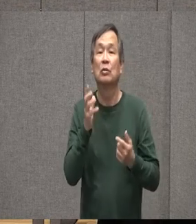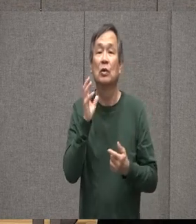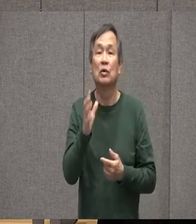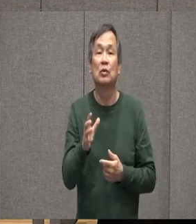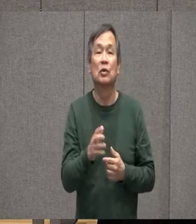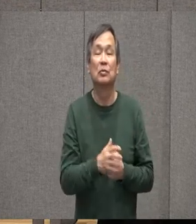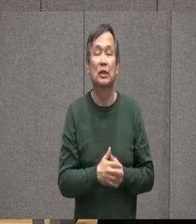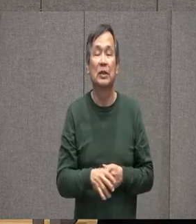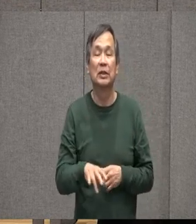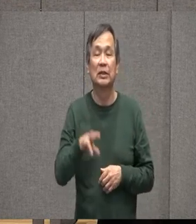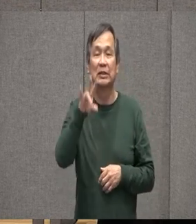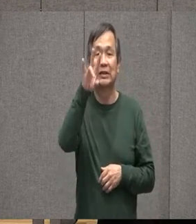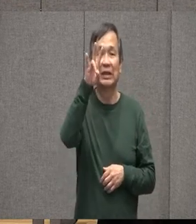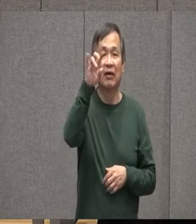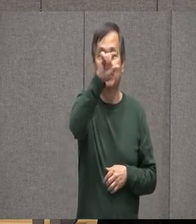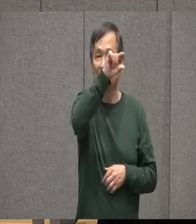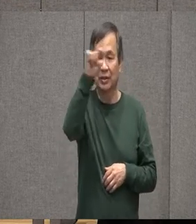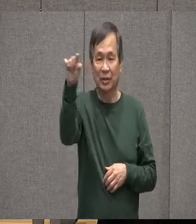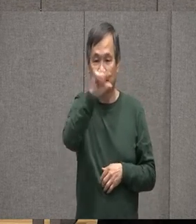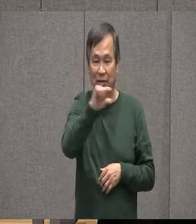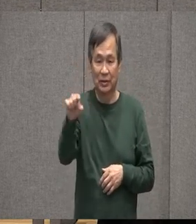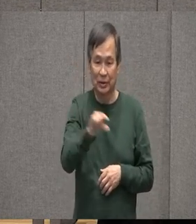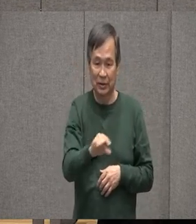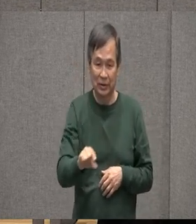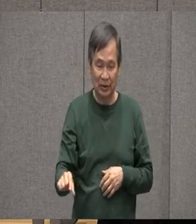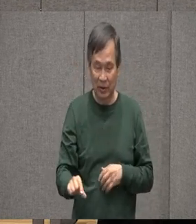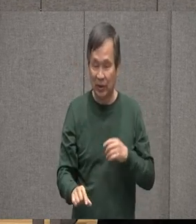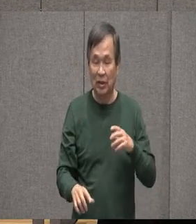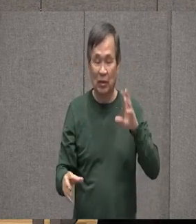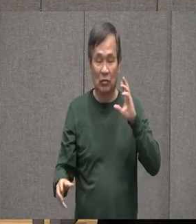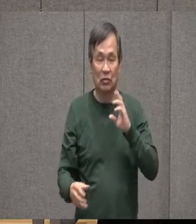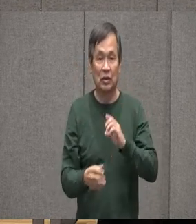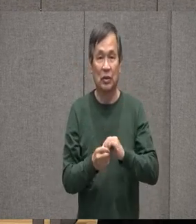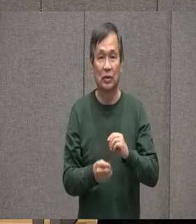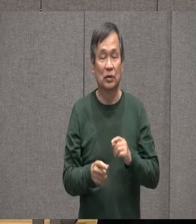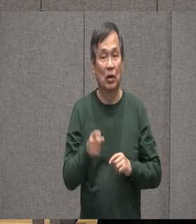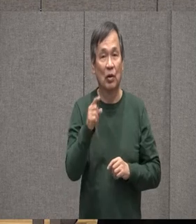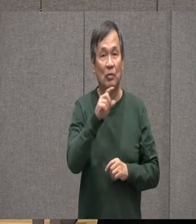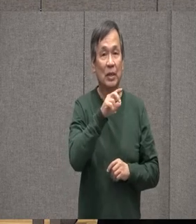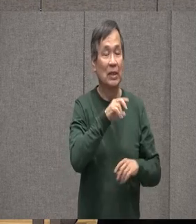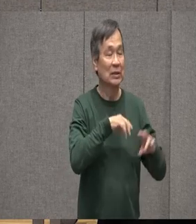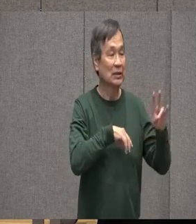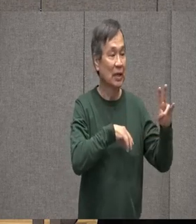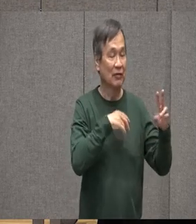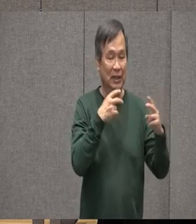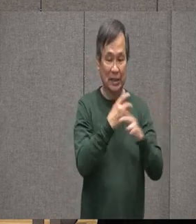would have 35 Arctic animals. So you solved the problem